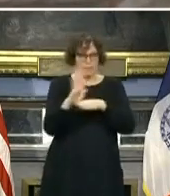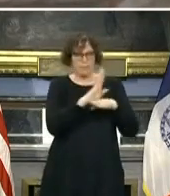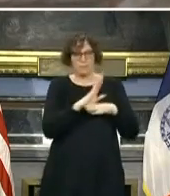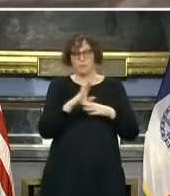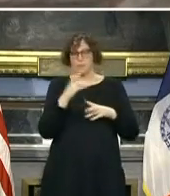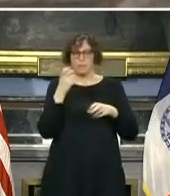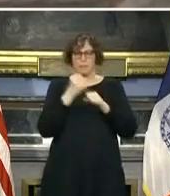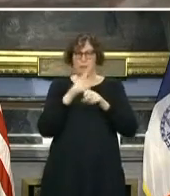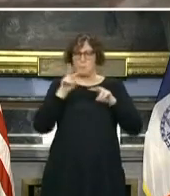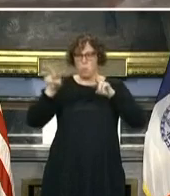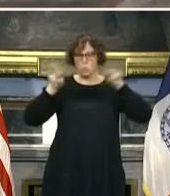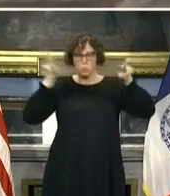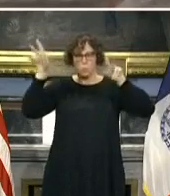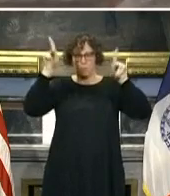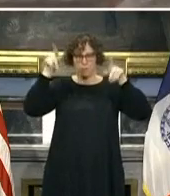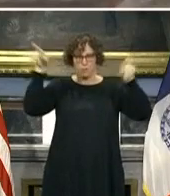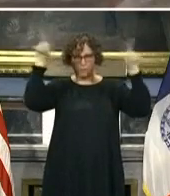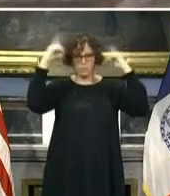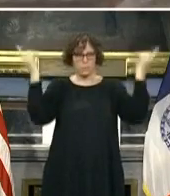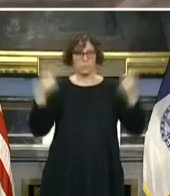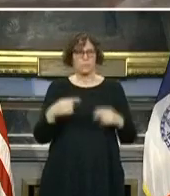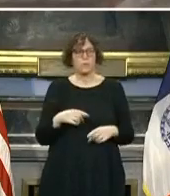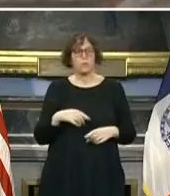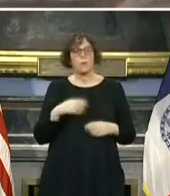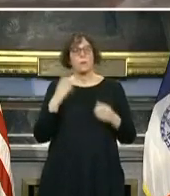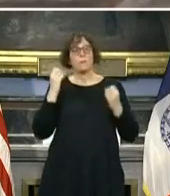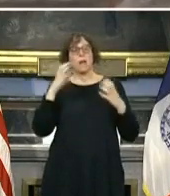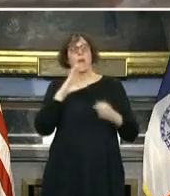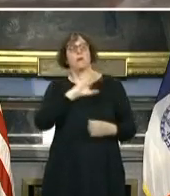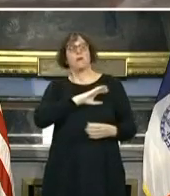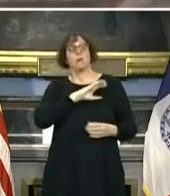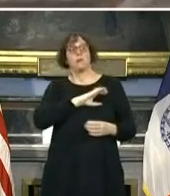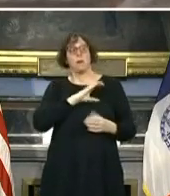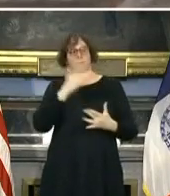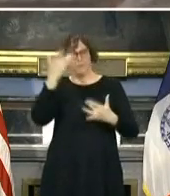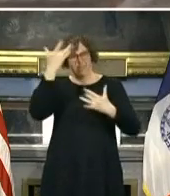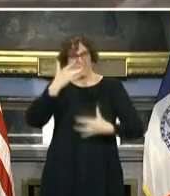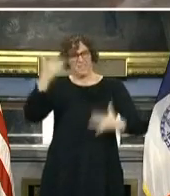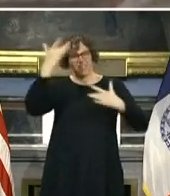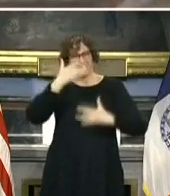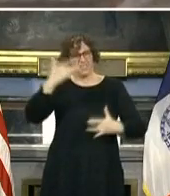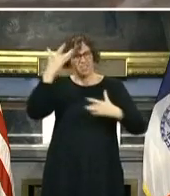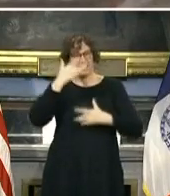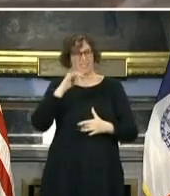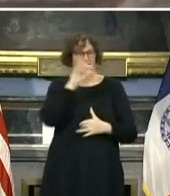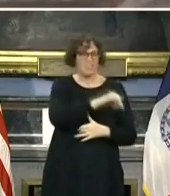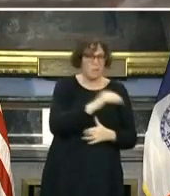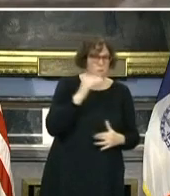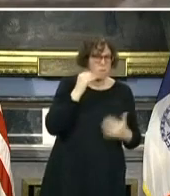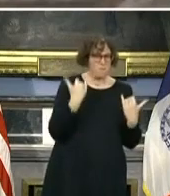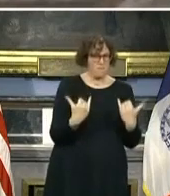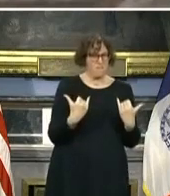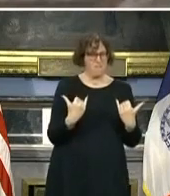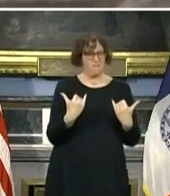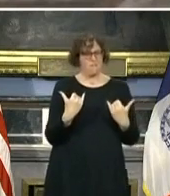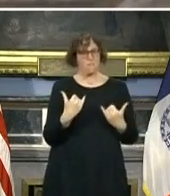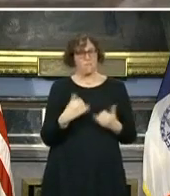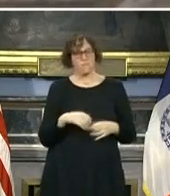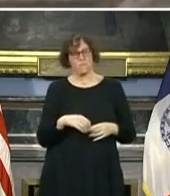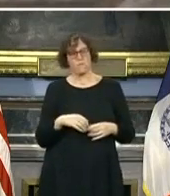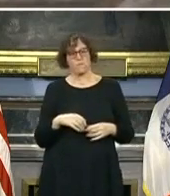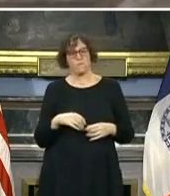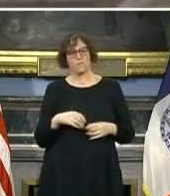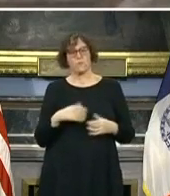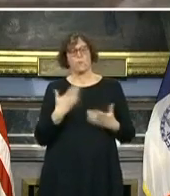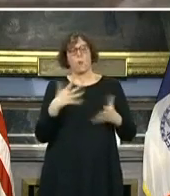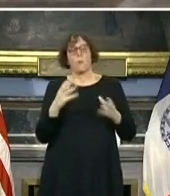personnel themselves than usual. And that's why we're sticking with what we got. We'll certainly assess as we go along. Follow up on the